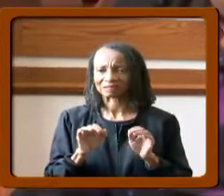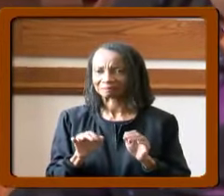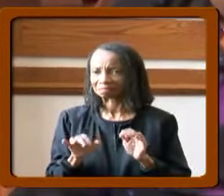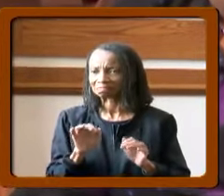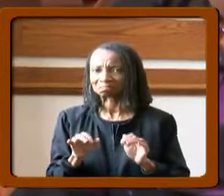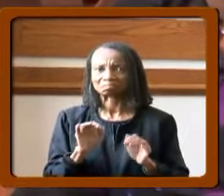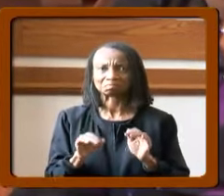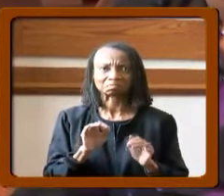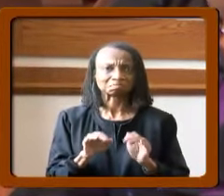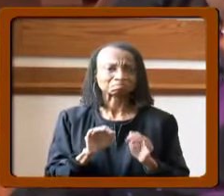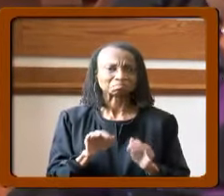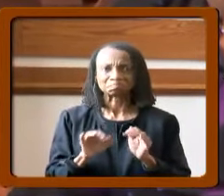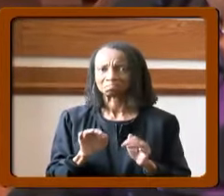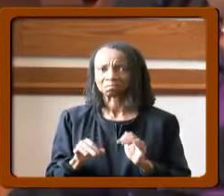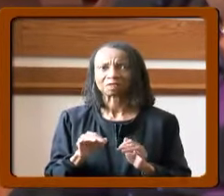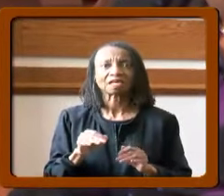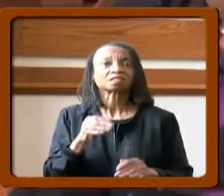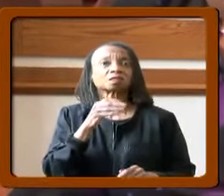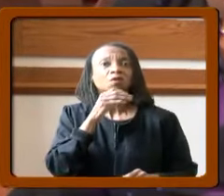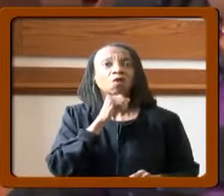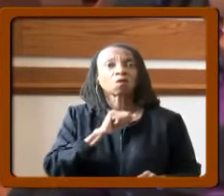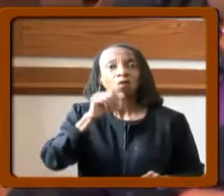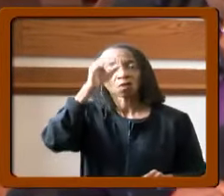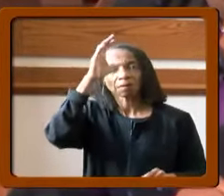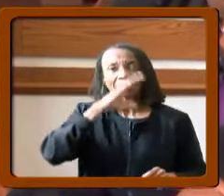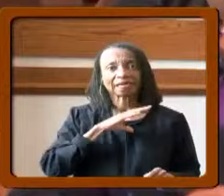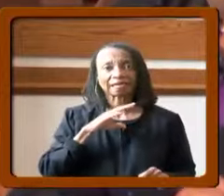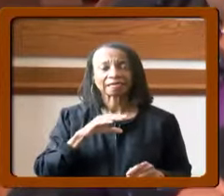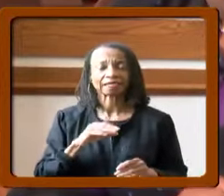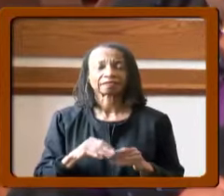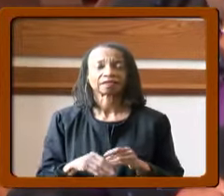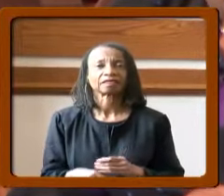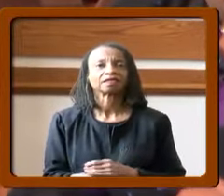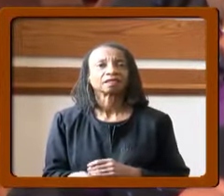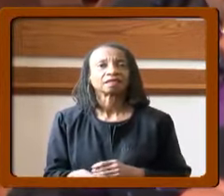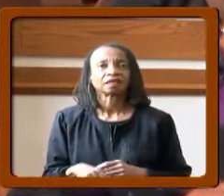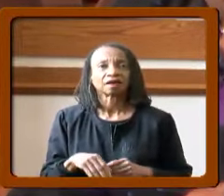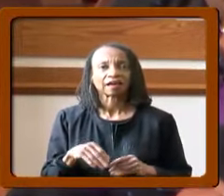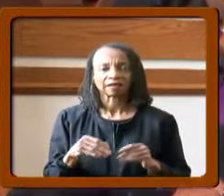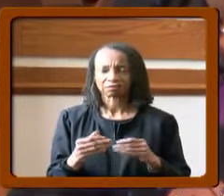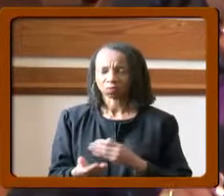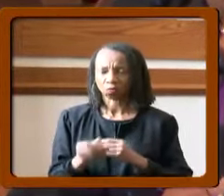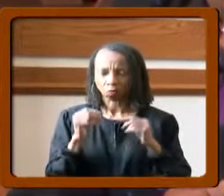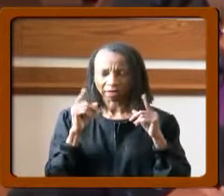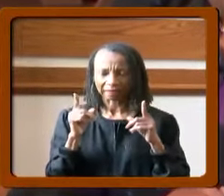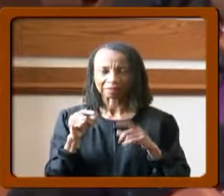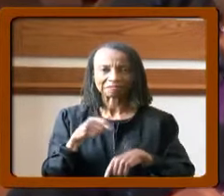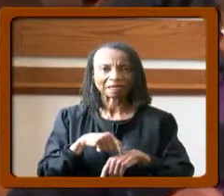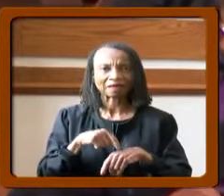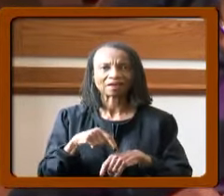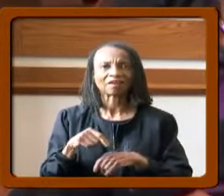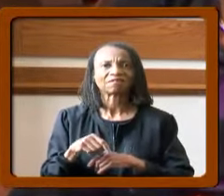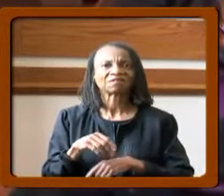There's some old men who get up 5 o'clock in the morning and tweet things that create